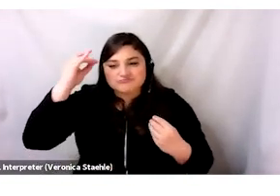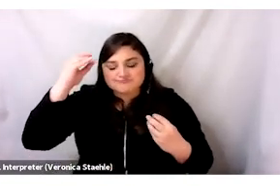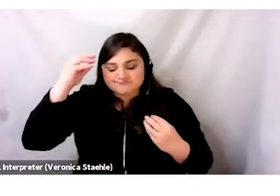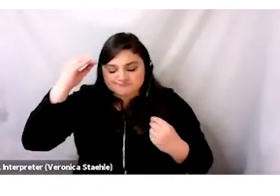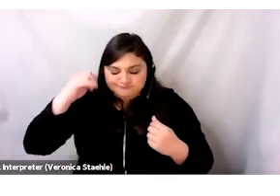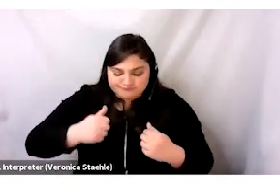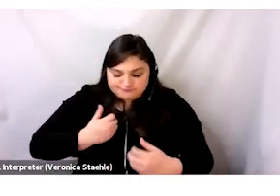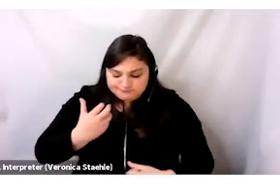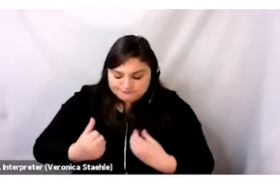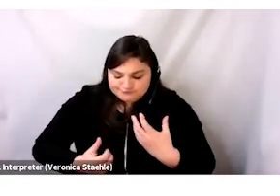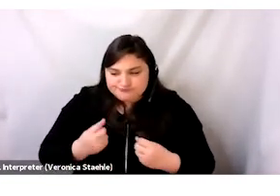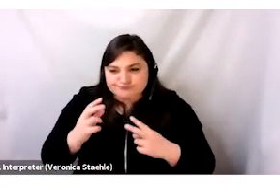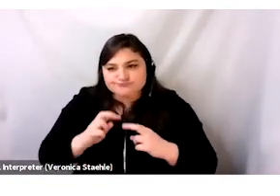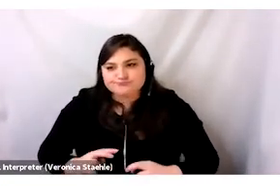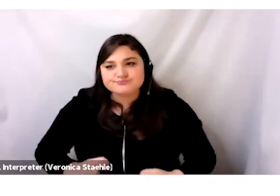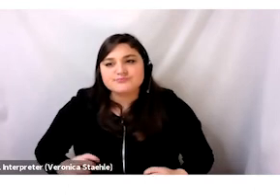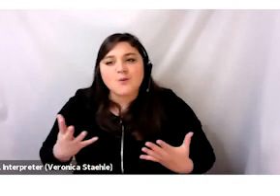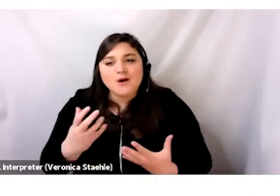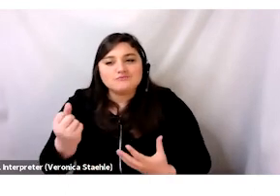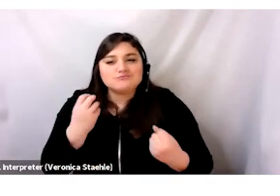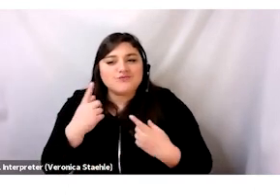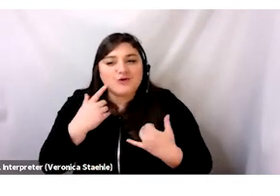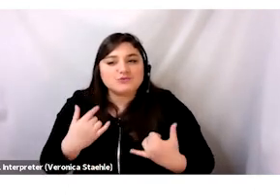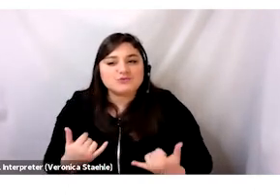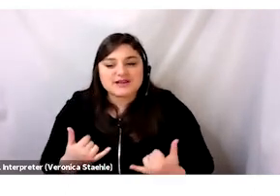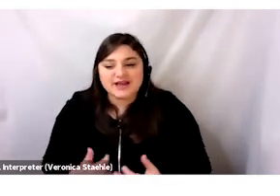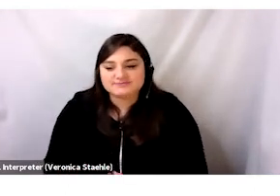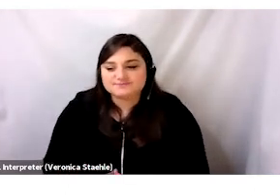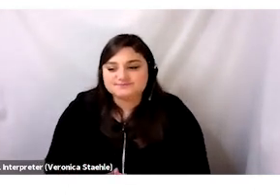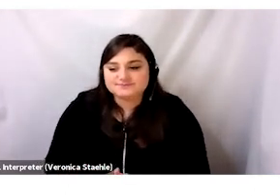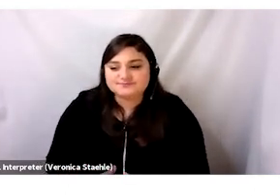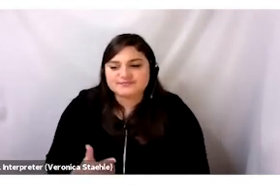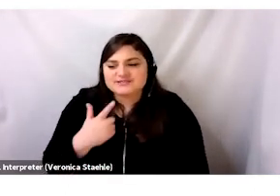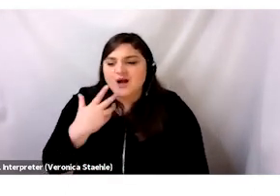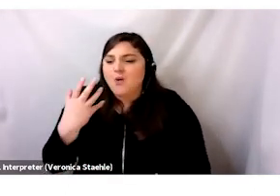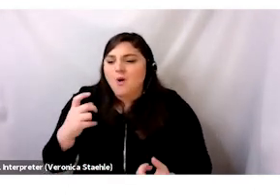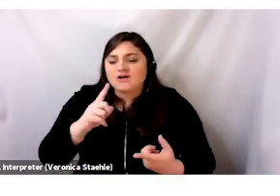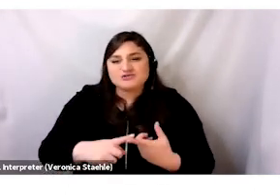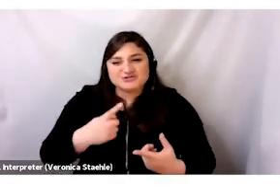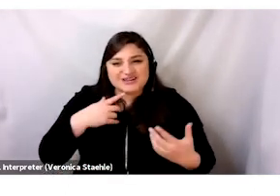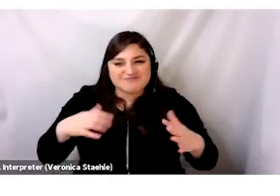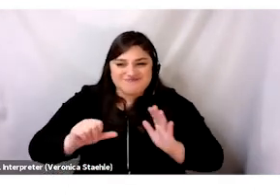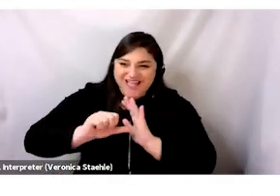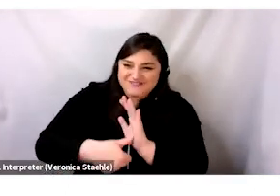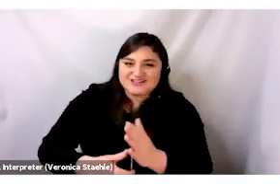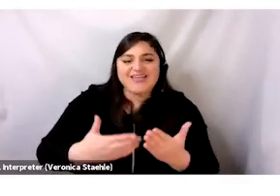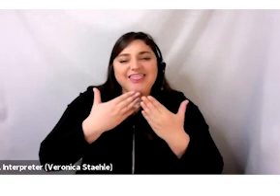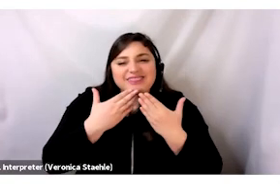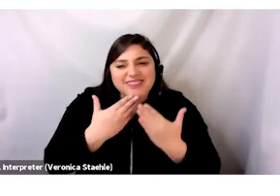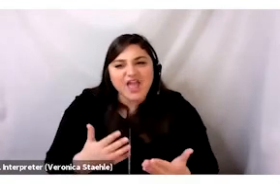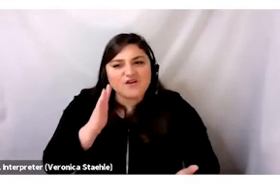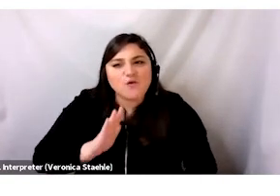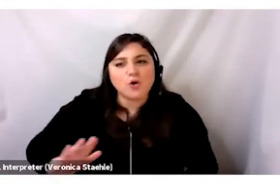today. Yeah, I just wanted to say thank you for being curious enough about this topic to come to